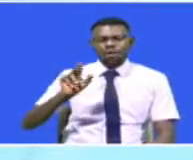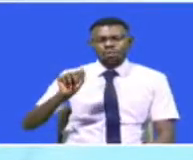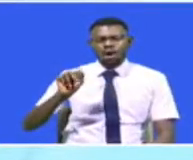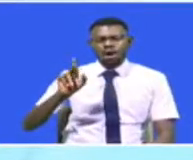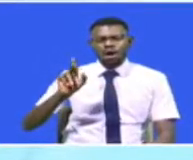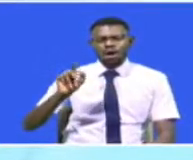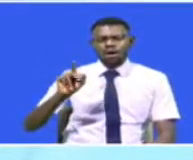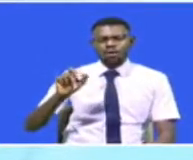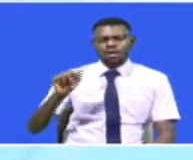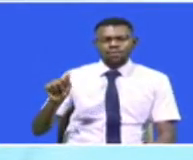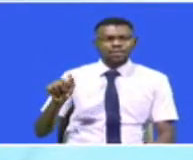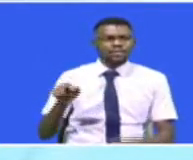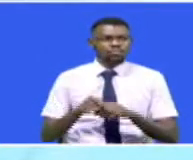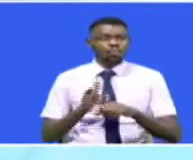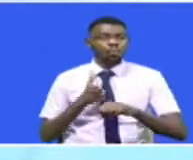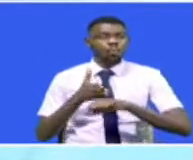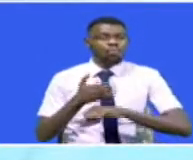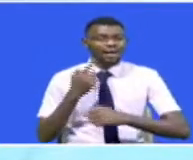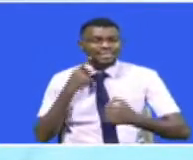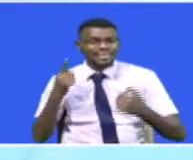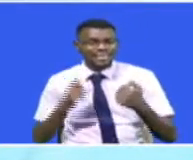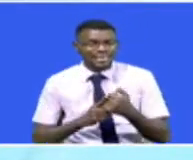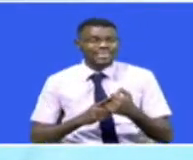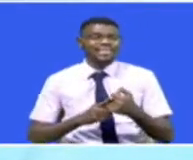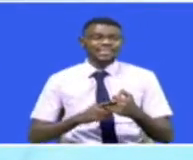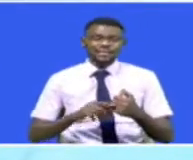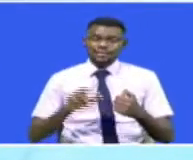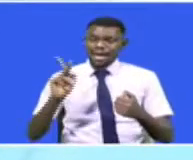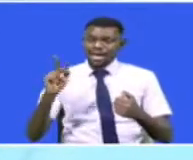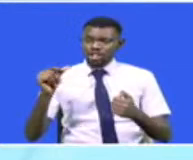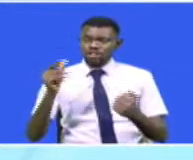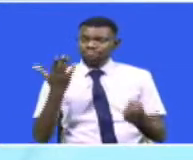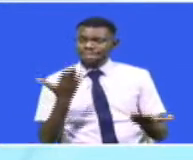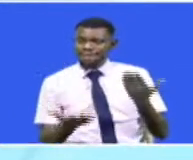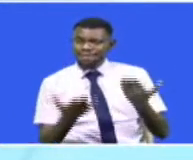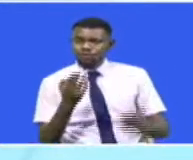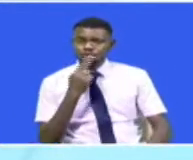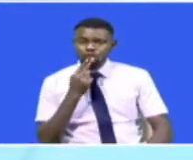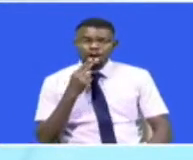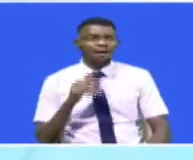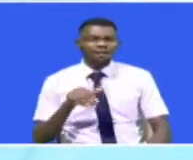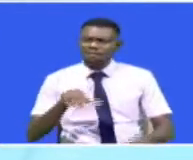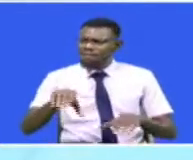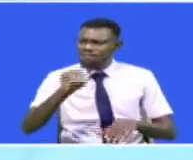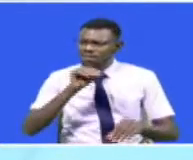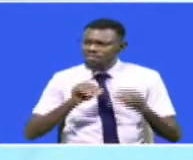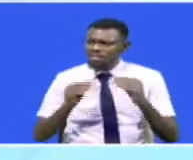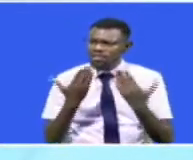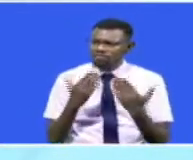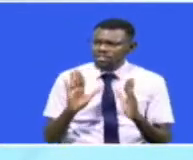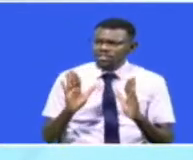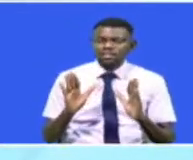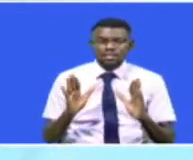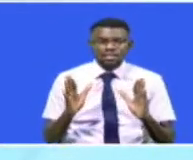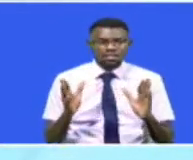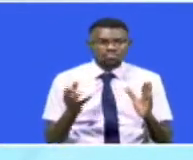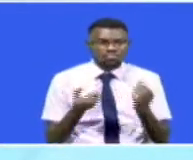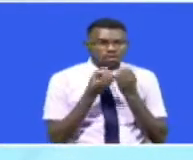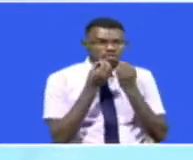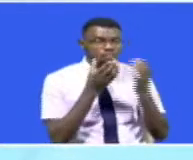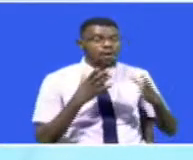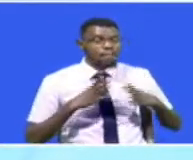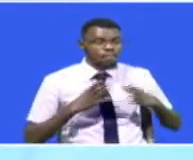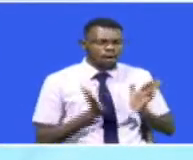consignment of over 600 kilograms of suspected contaminated sugar was discovered after information from the public that the sugar they